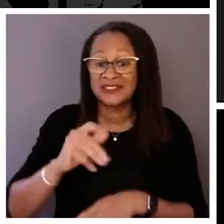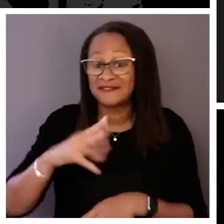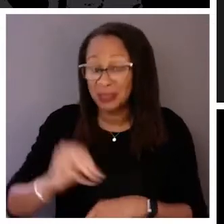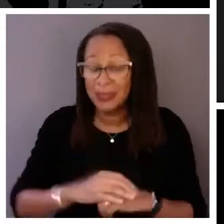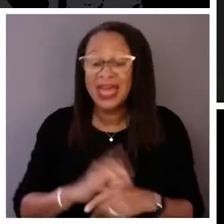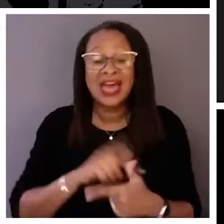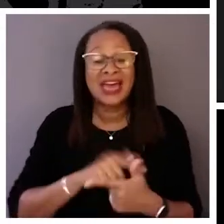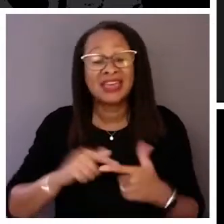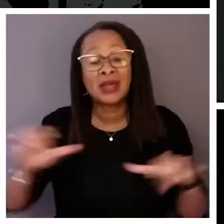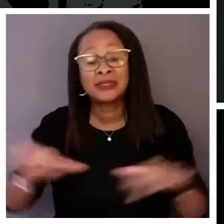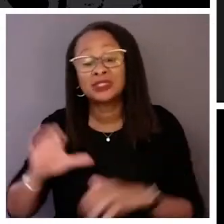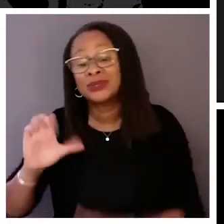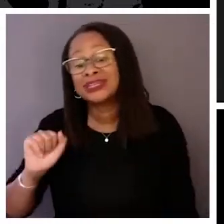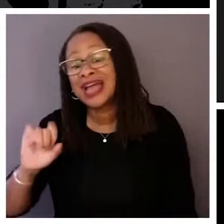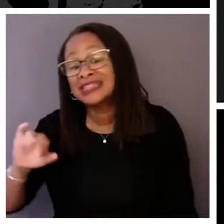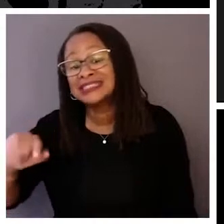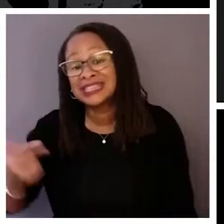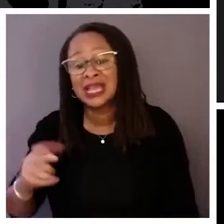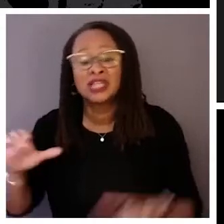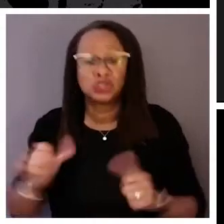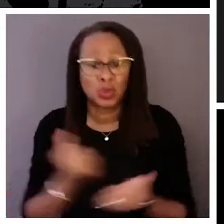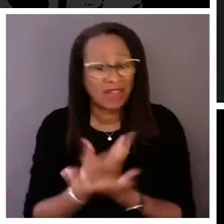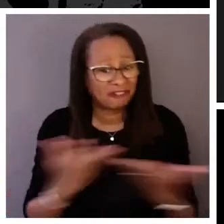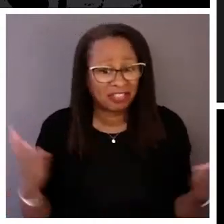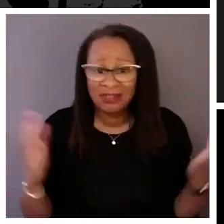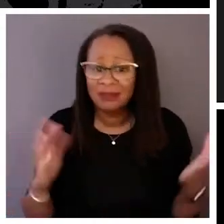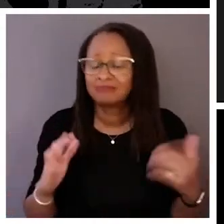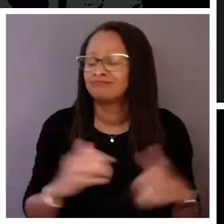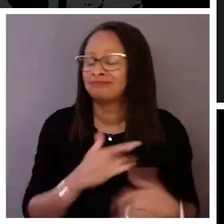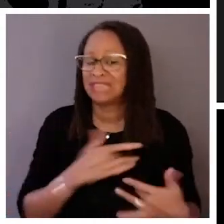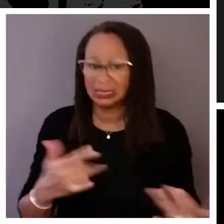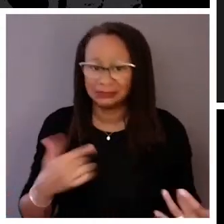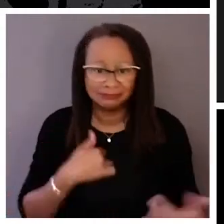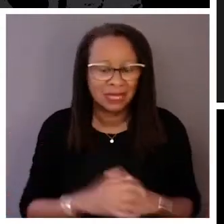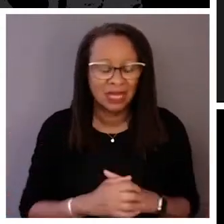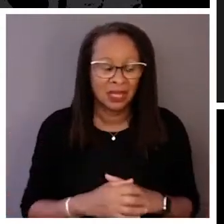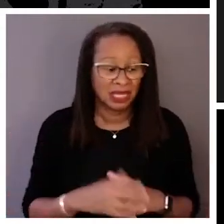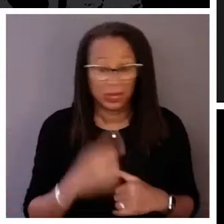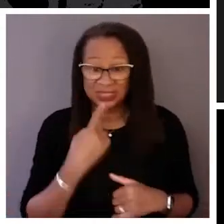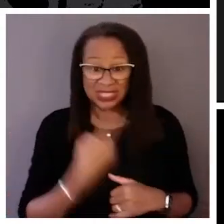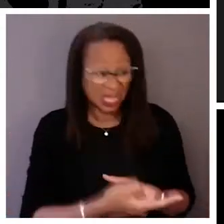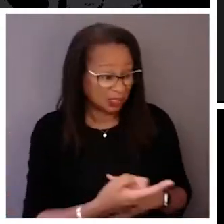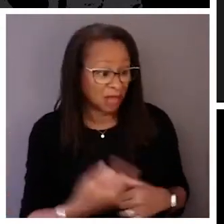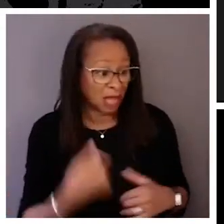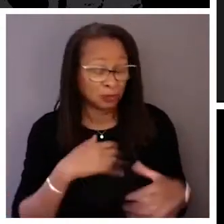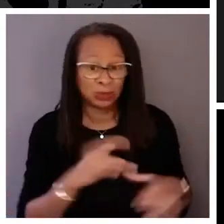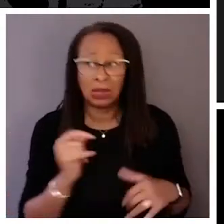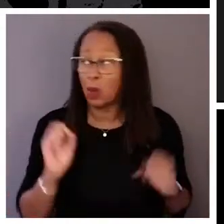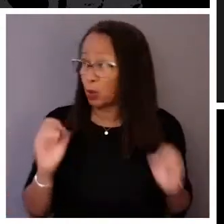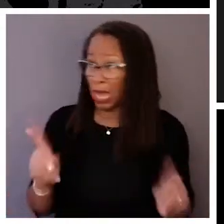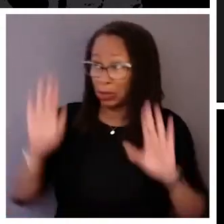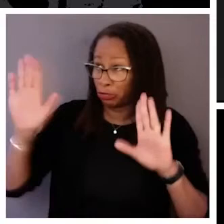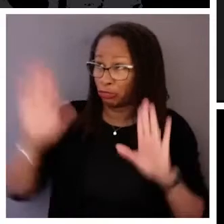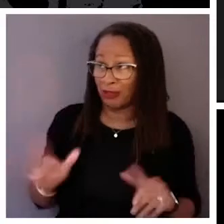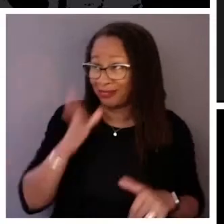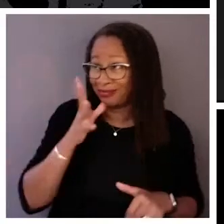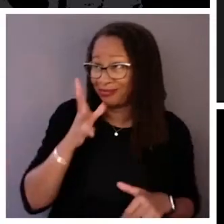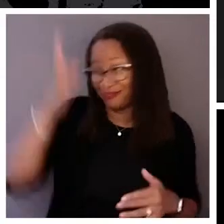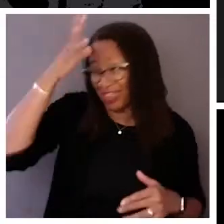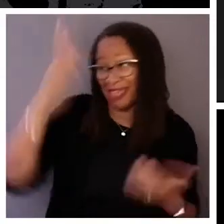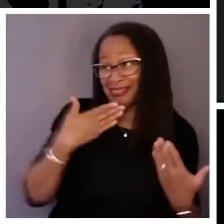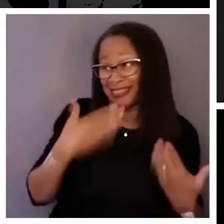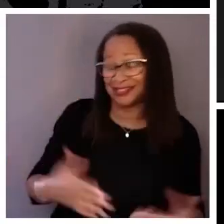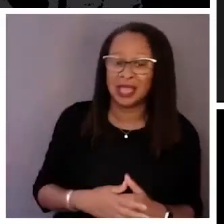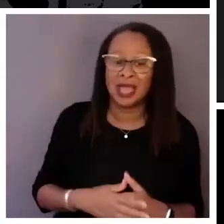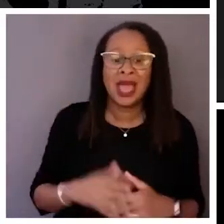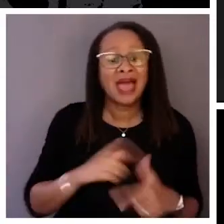do casting, and I would do everything. I would just do it all. It's like, you're going to do this. I'm like, okay, sure, great. And I loved it. And then